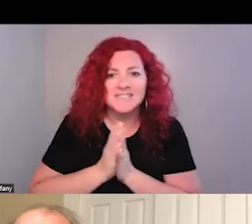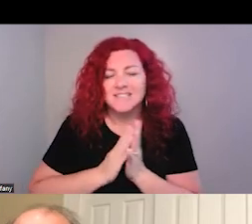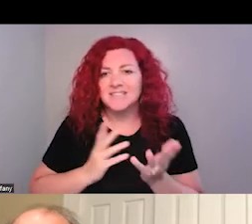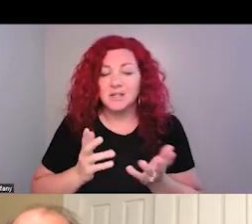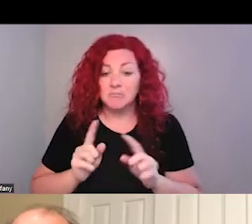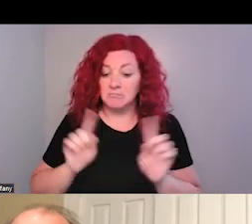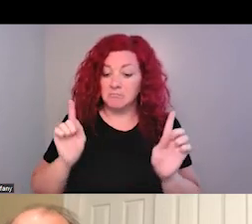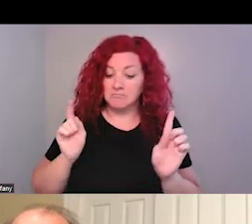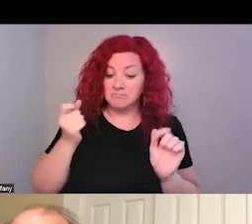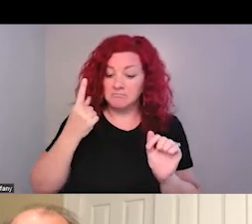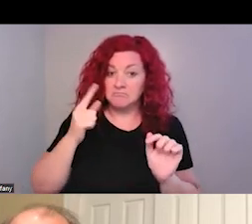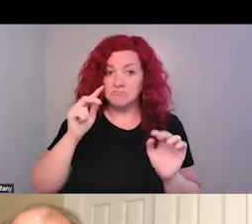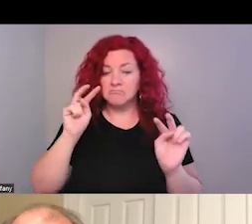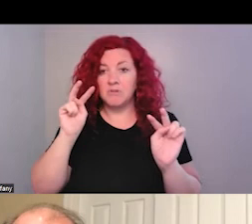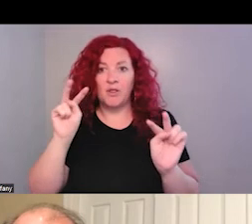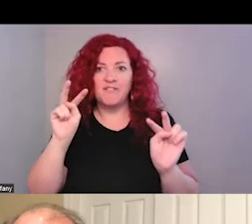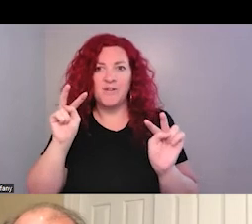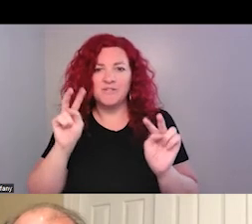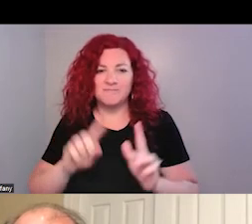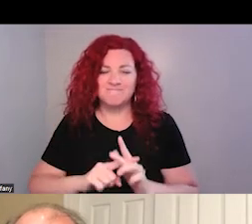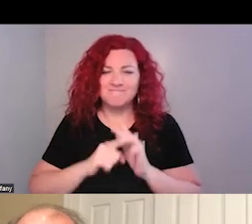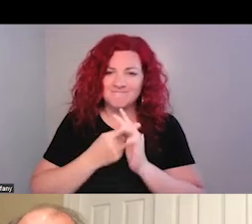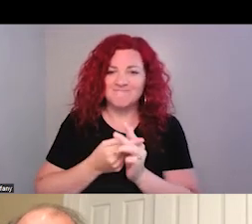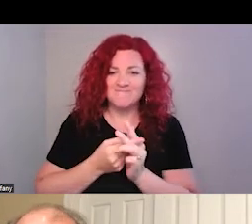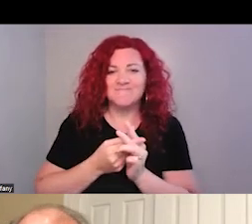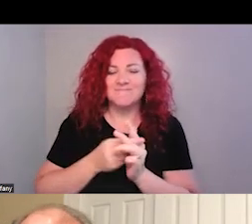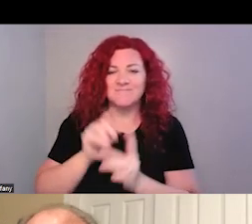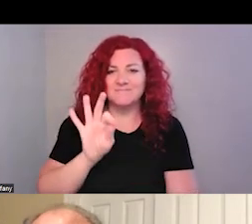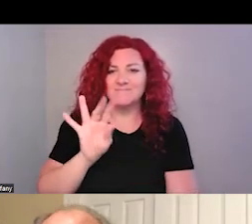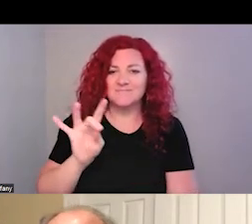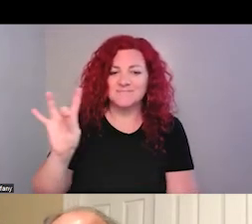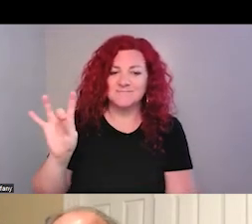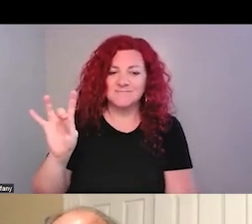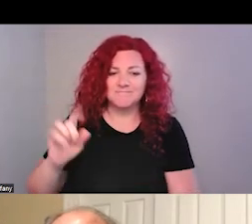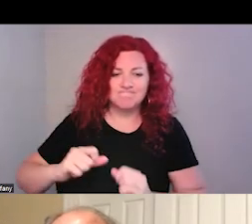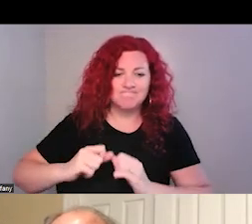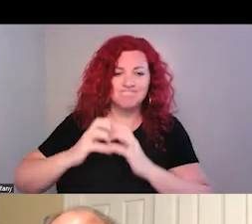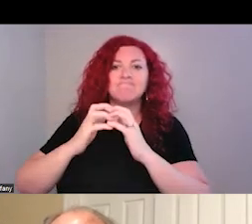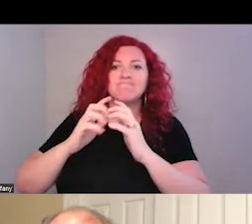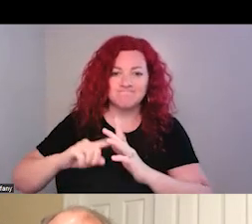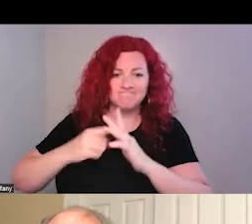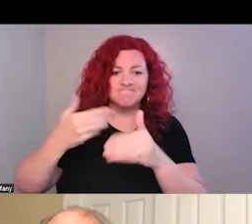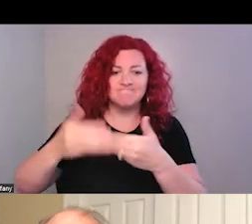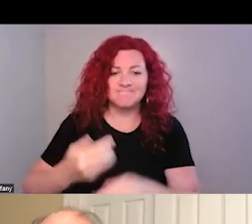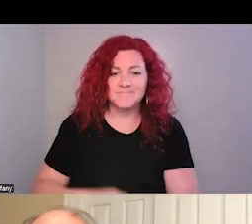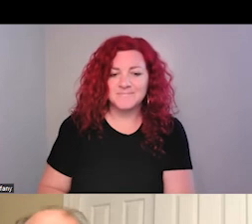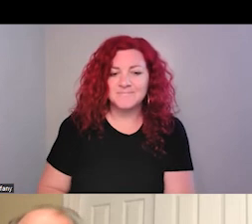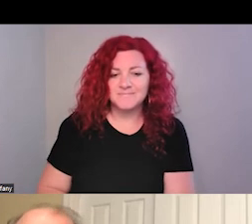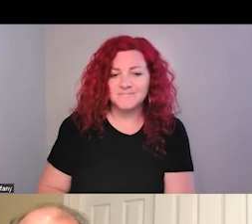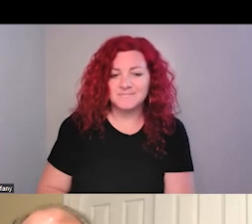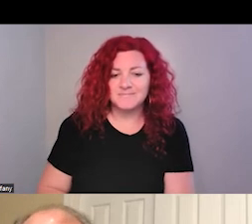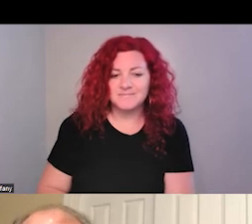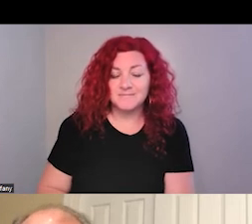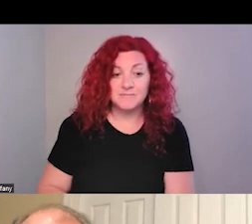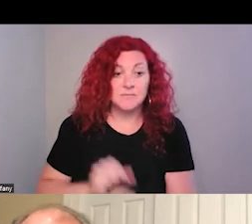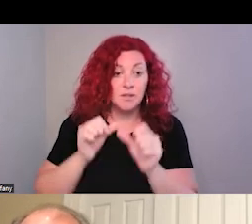but looking forward to getting started with the 988 kickoff. and continuing to work on the